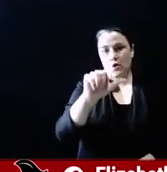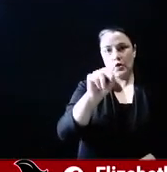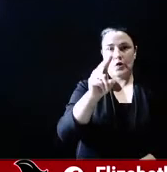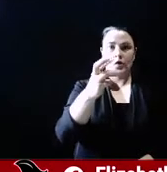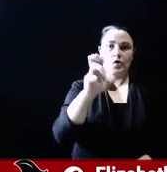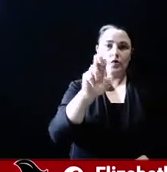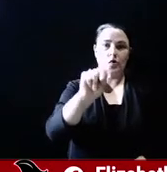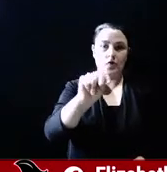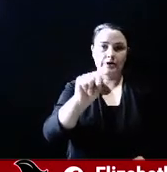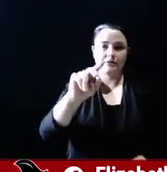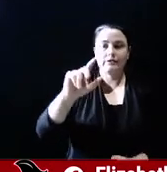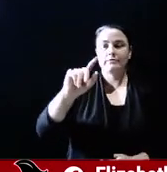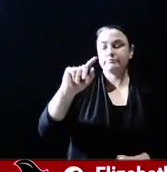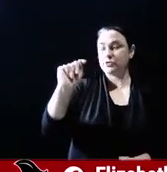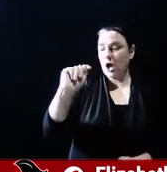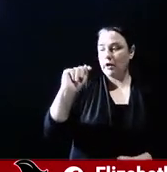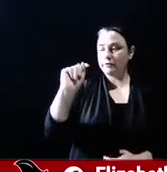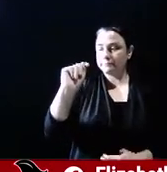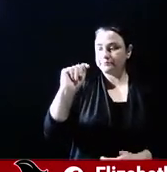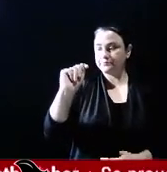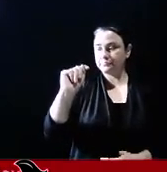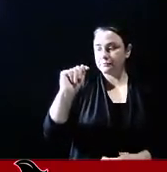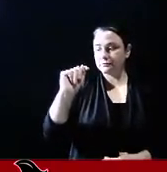Lauren Catherine Todd.